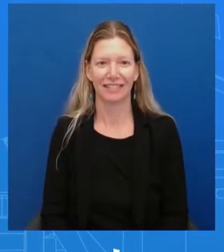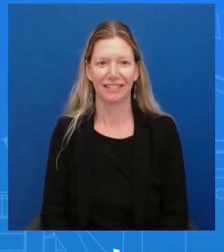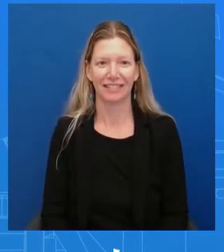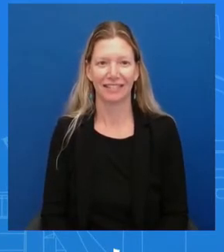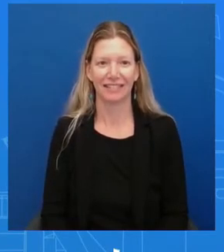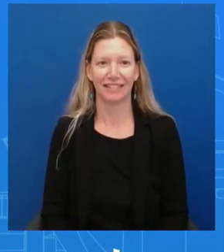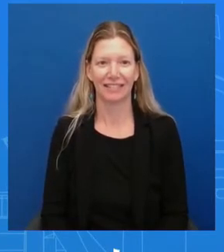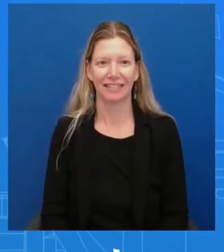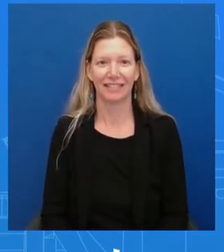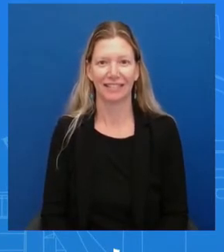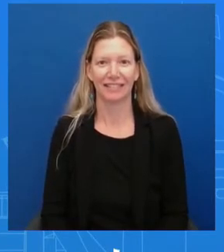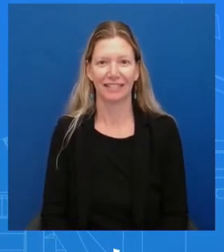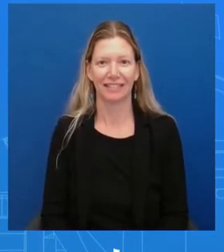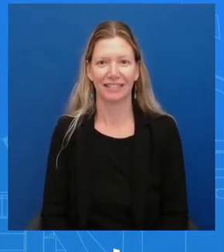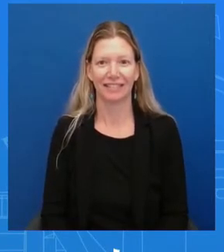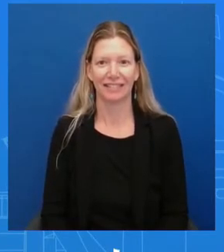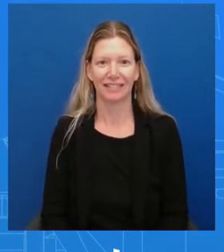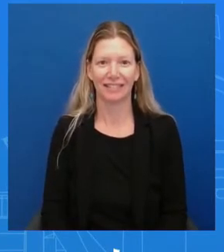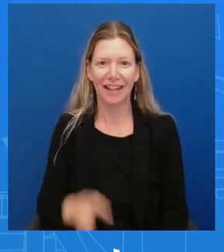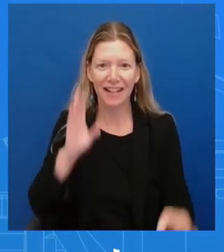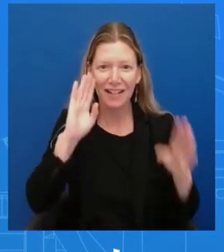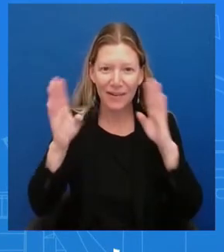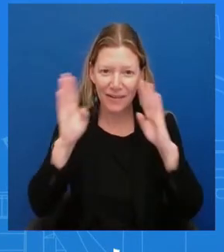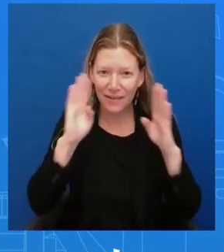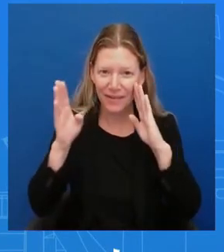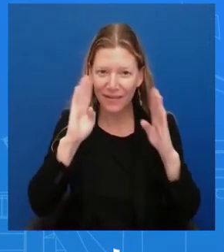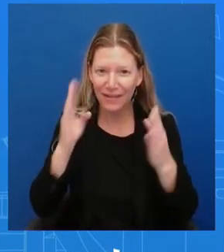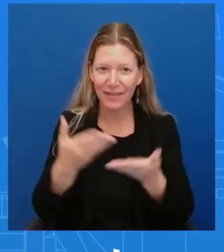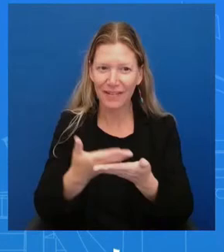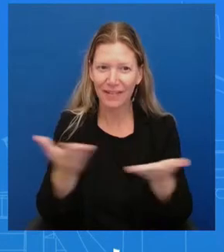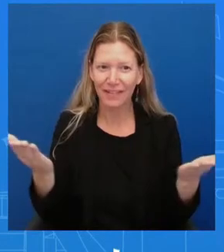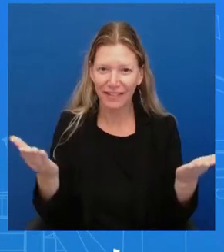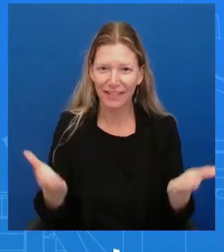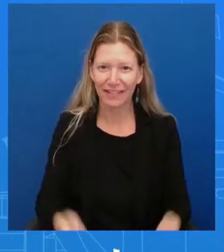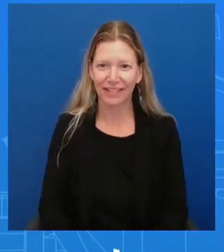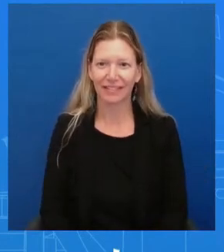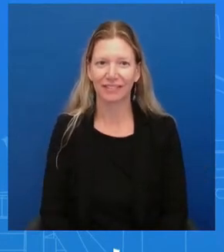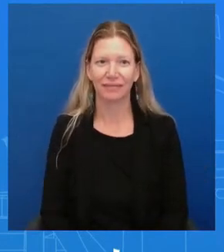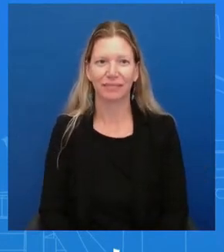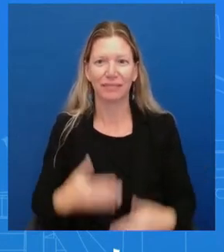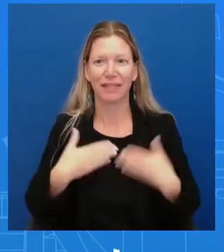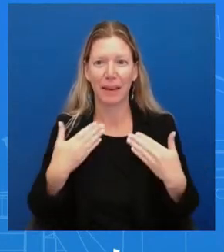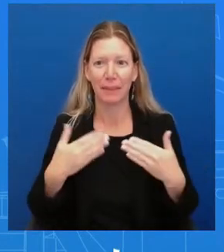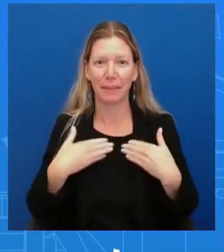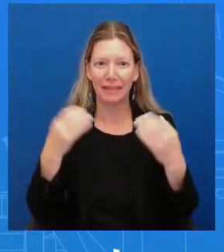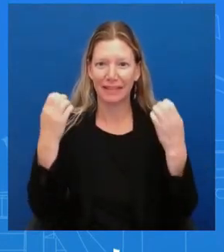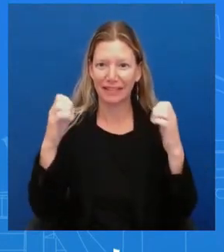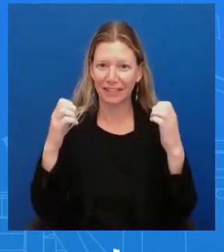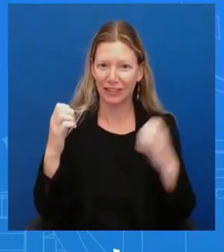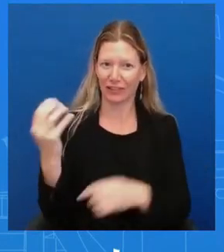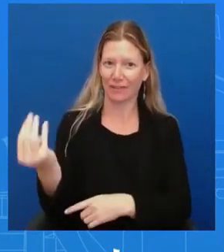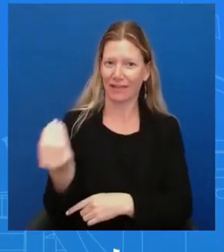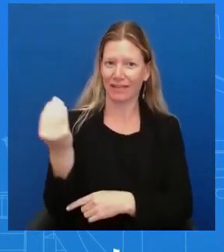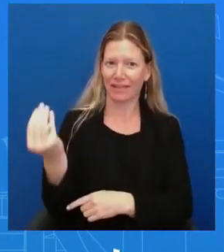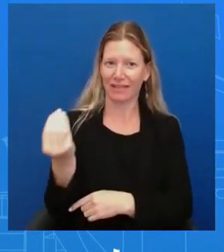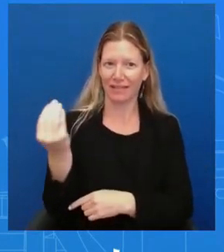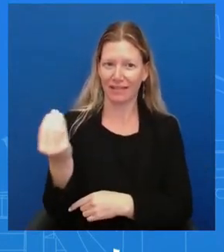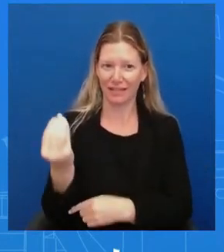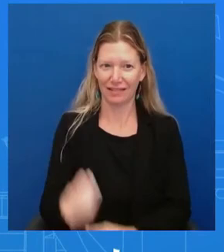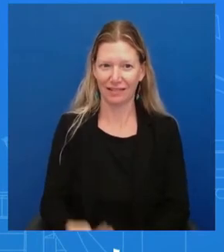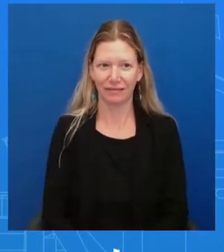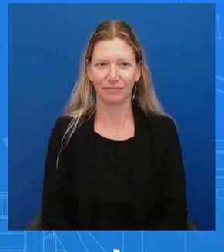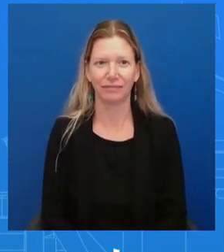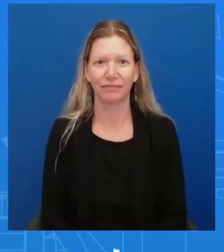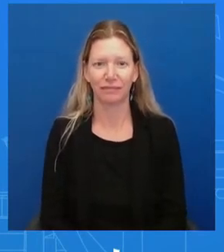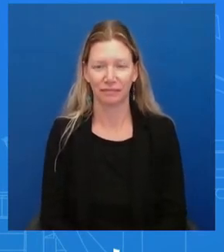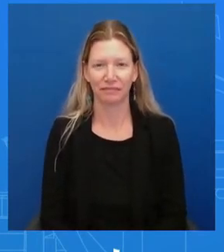Oh, hello, everybody. Happy Easter Monday. So I have something at the top for all of you, and